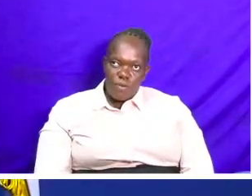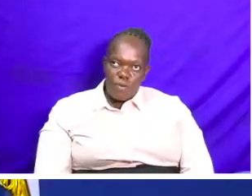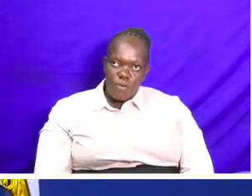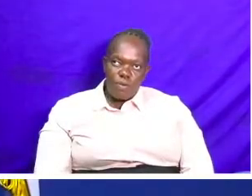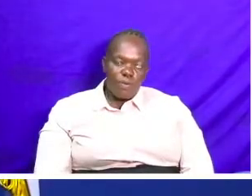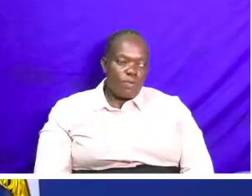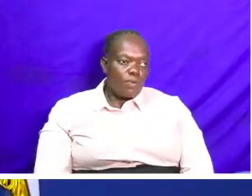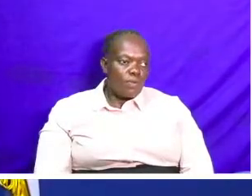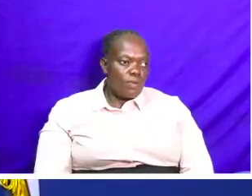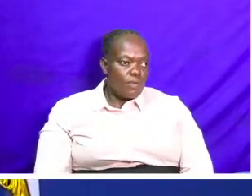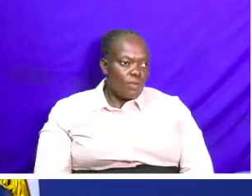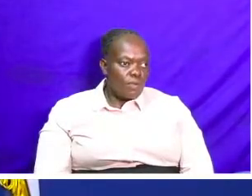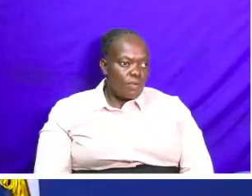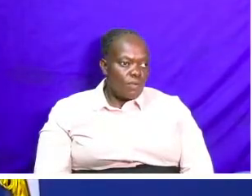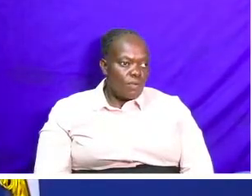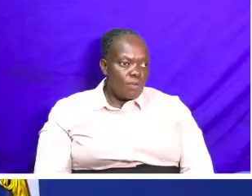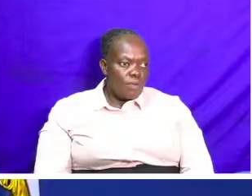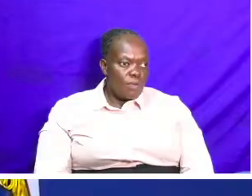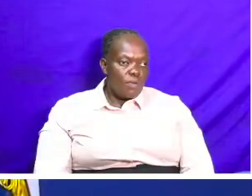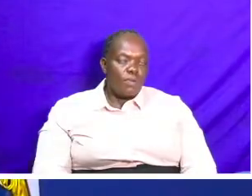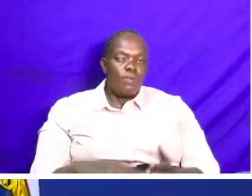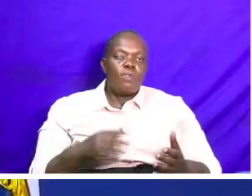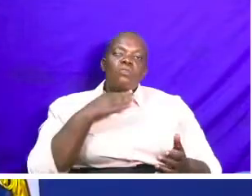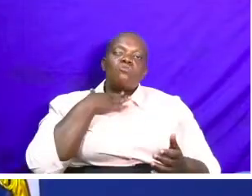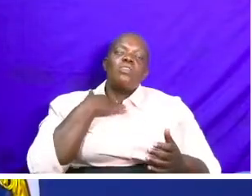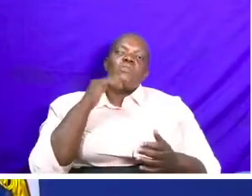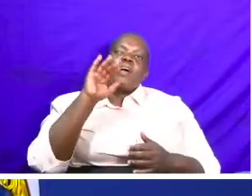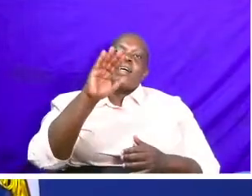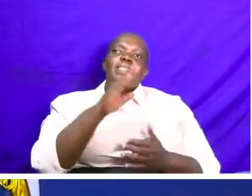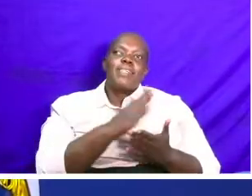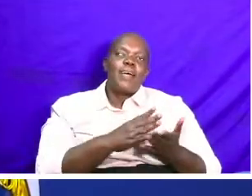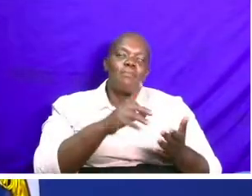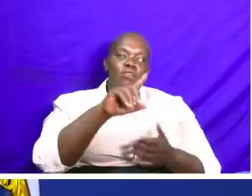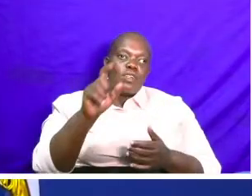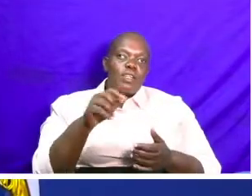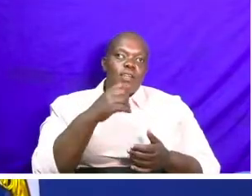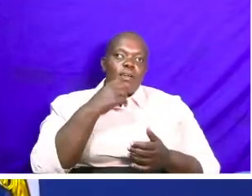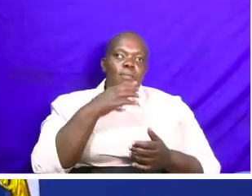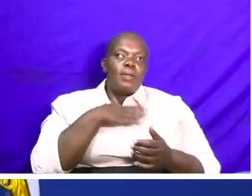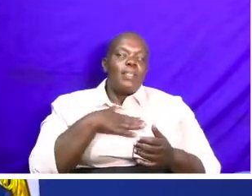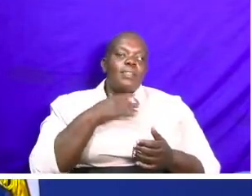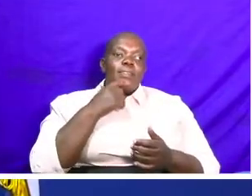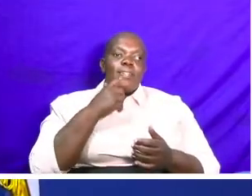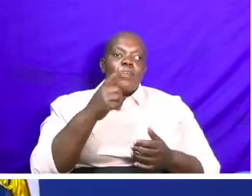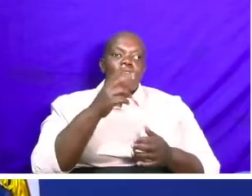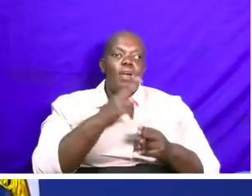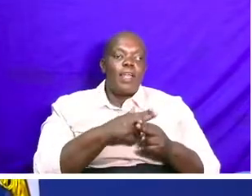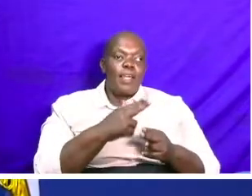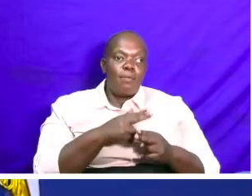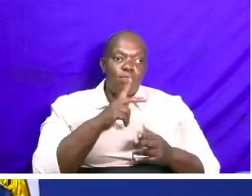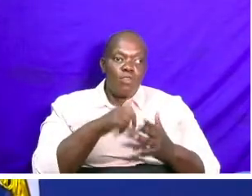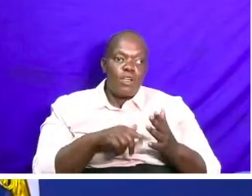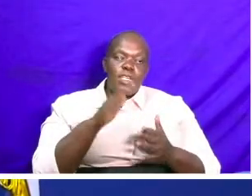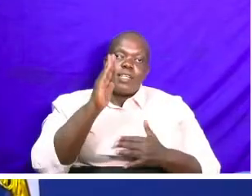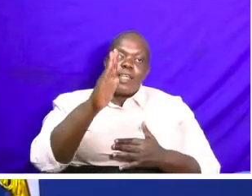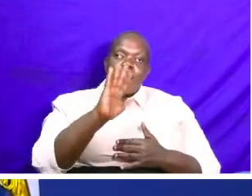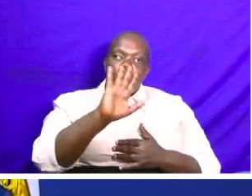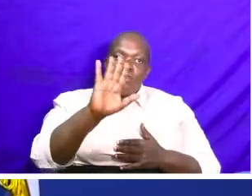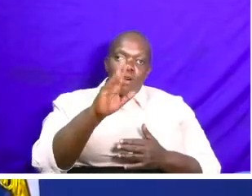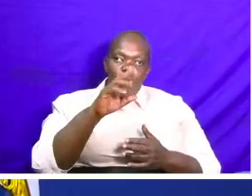Do you have anyone who wants to ask a question? Please say your name, the media house you work for, and go direct to your